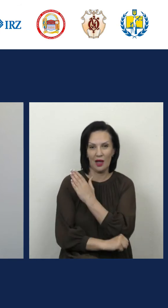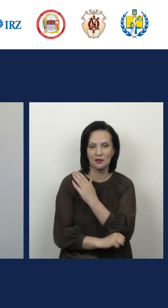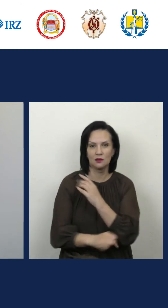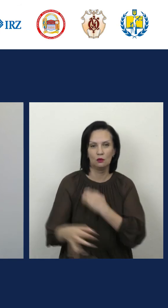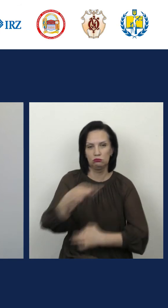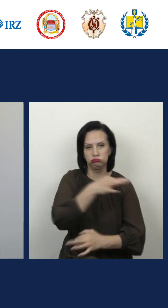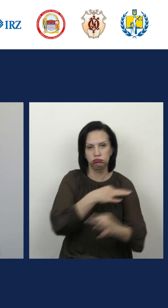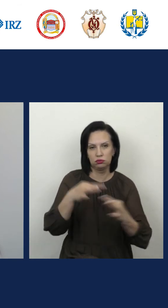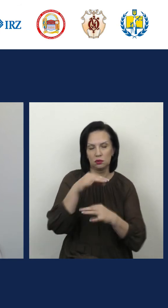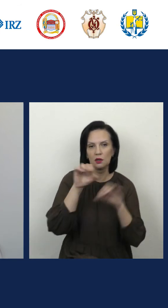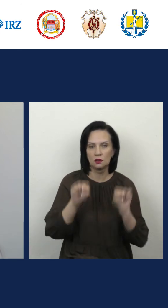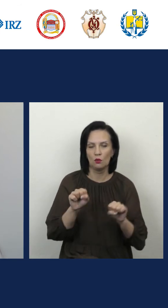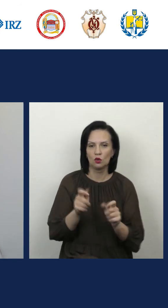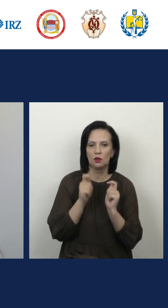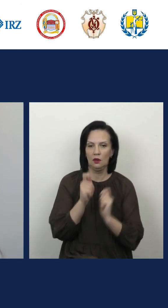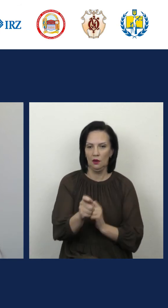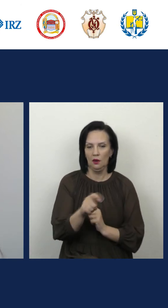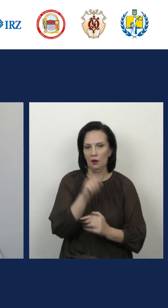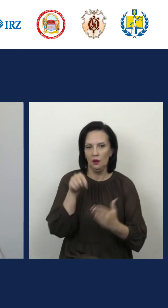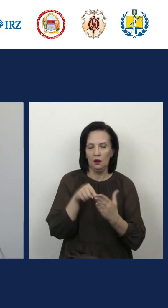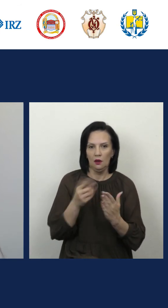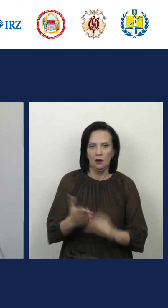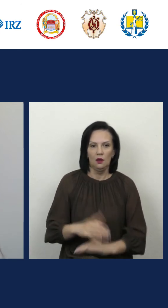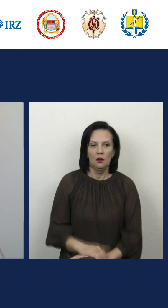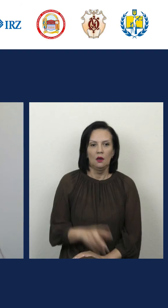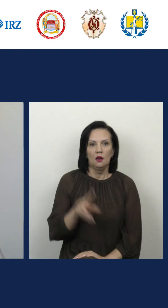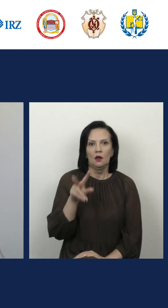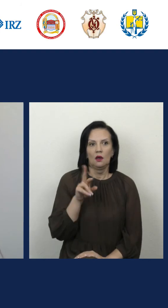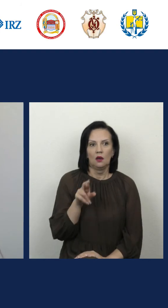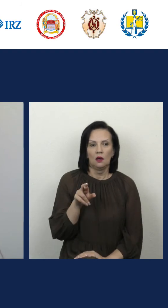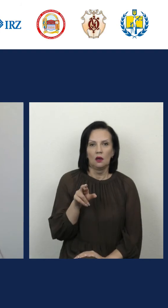questions to you at the end of the session.